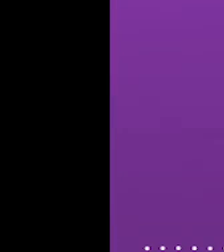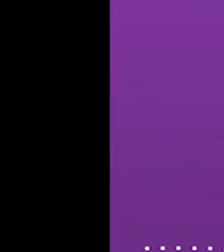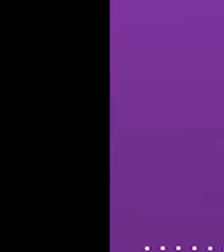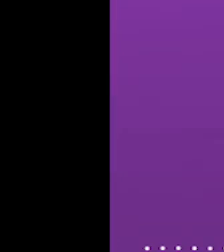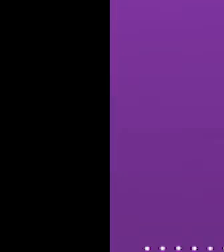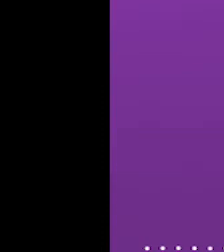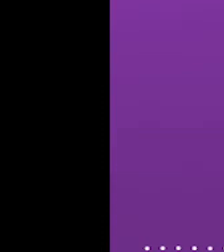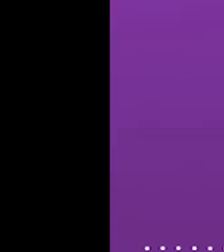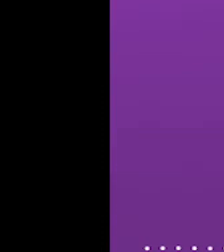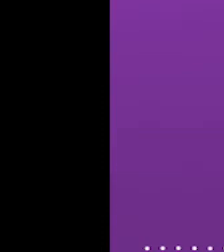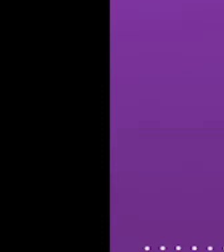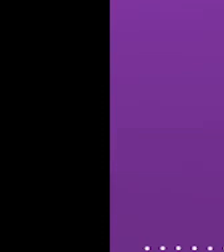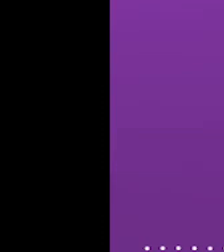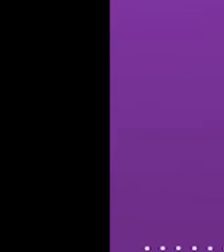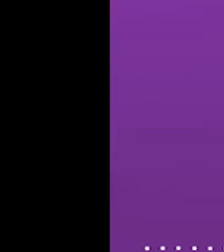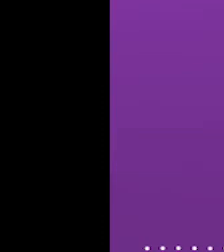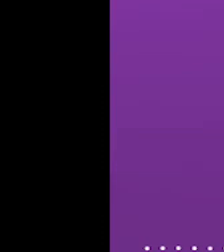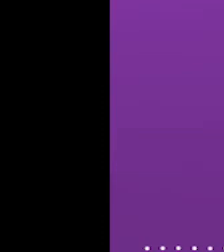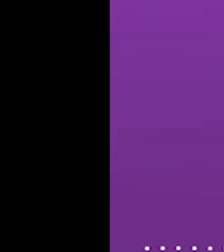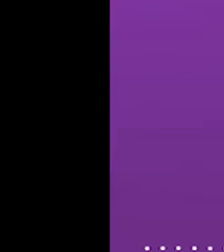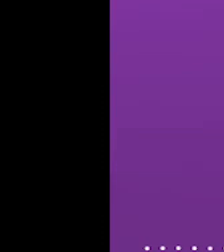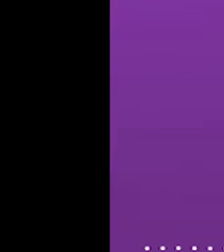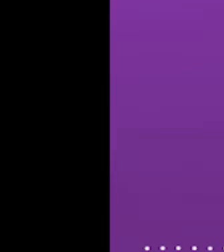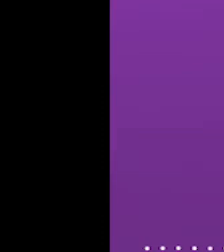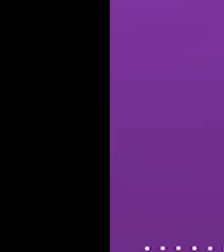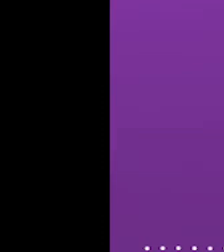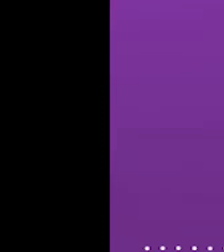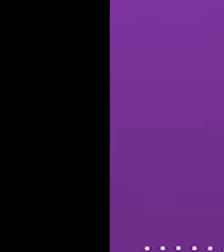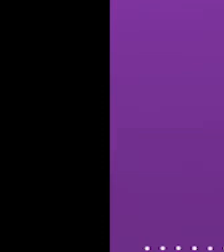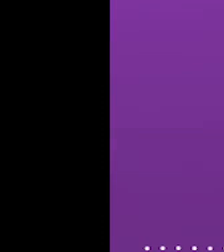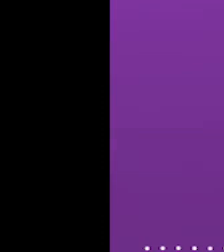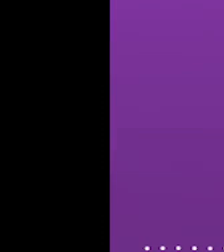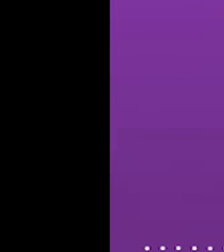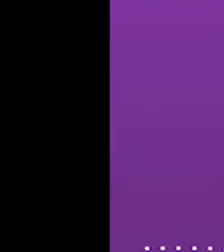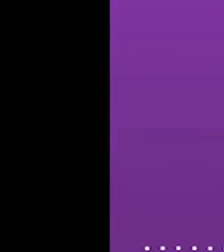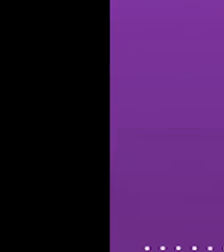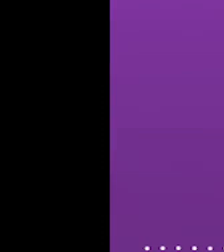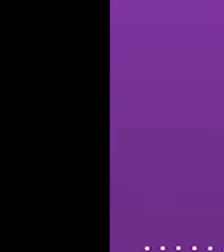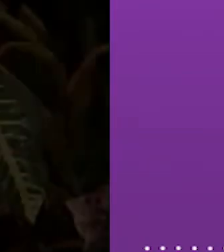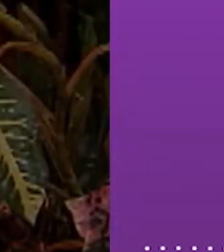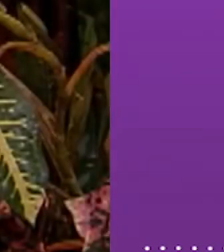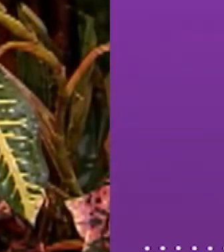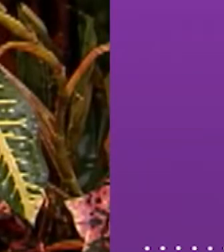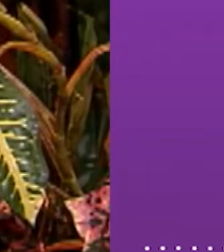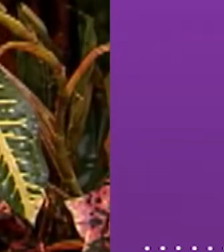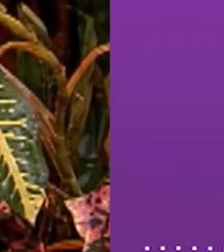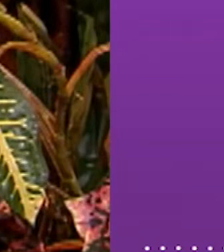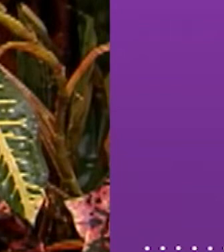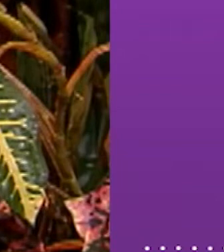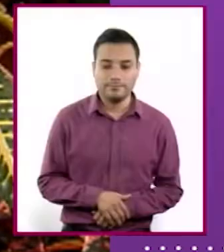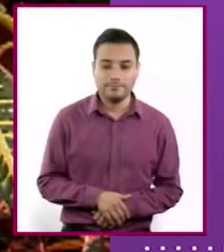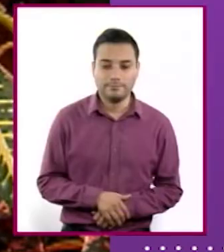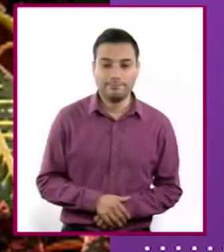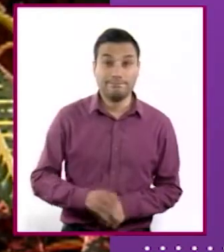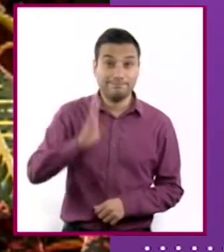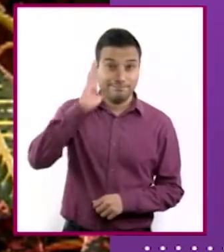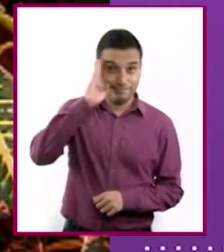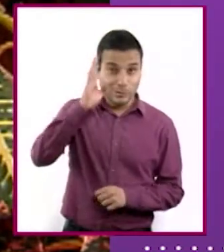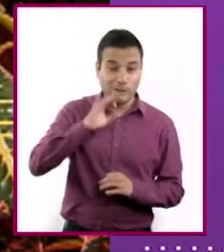Emplearán los adverbios secuenciales para redactar una historia en tiempo pasado simple. ¡Hola a